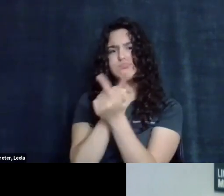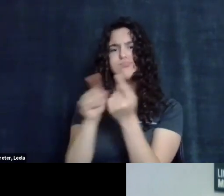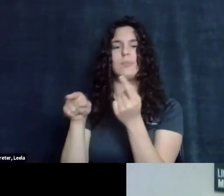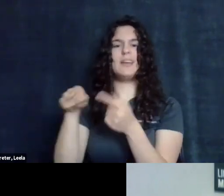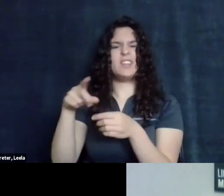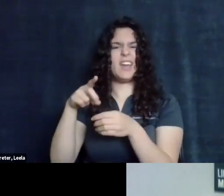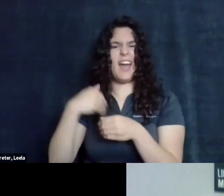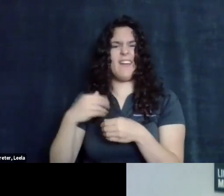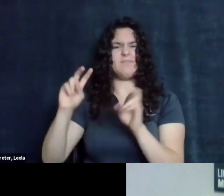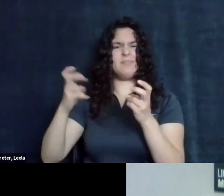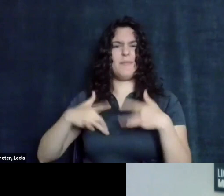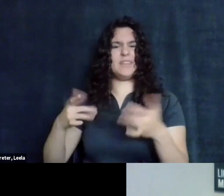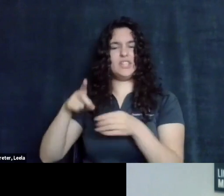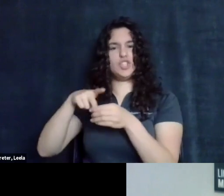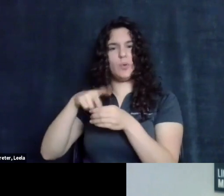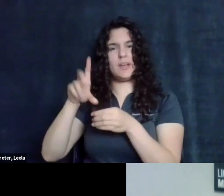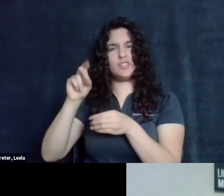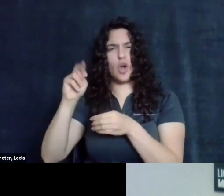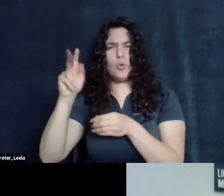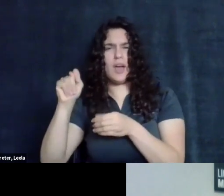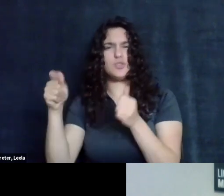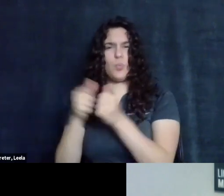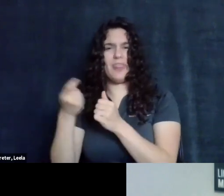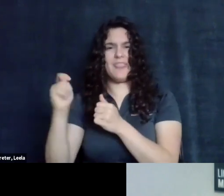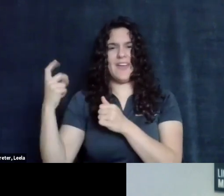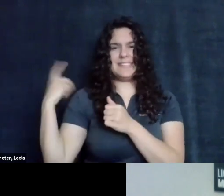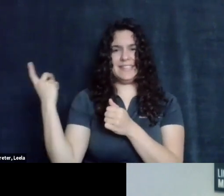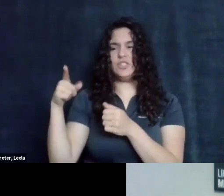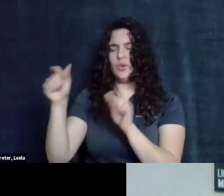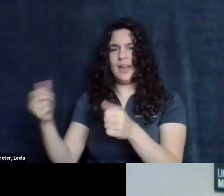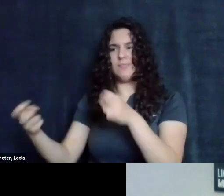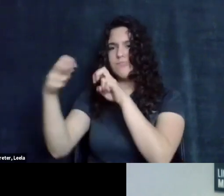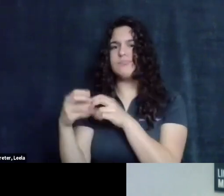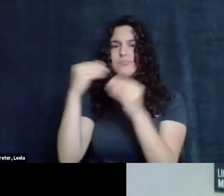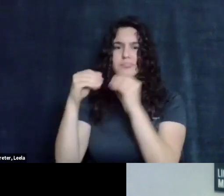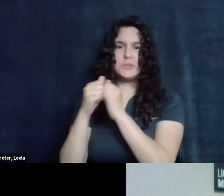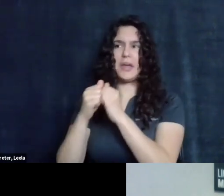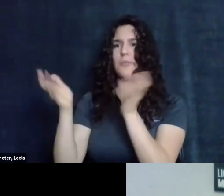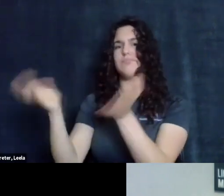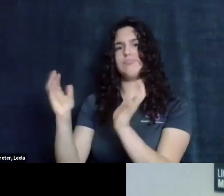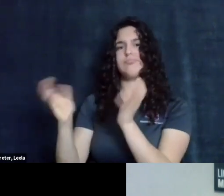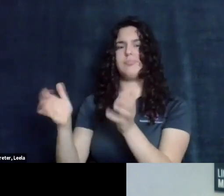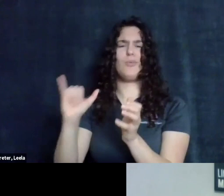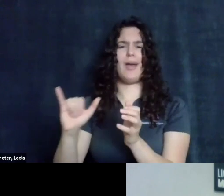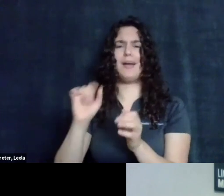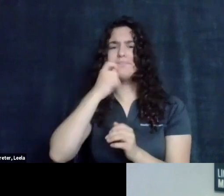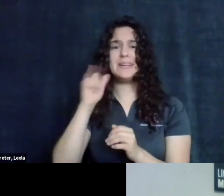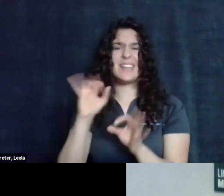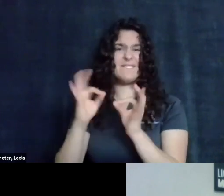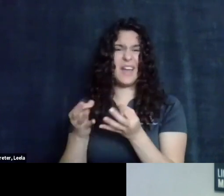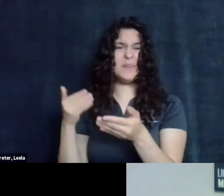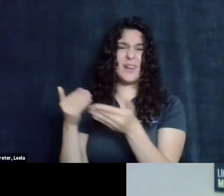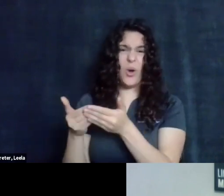just within the college, we really like to treat our students like family. We like to have that close knit relationship with all of